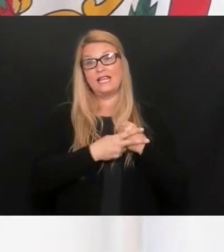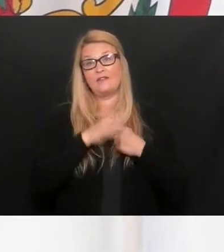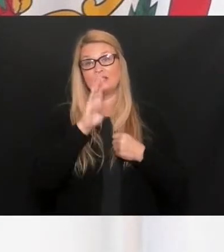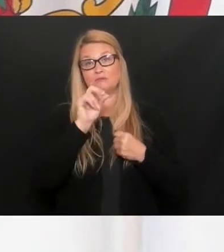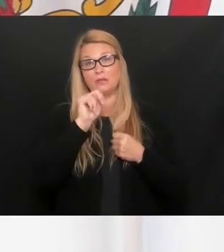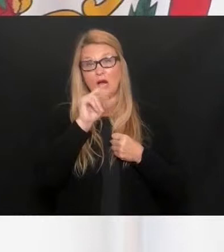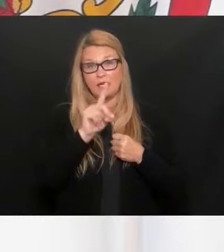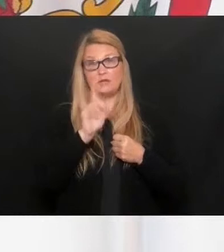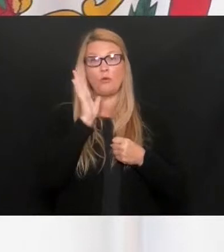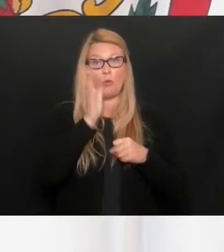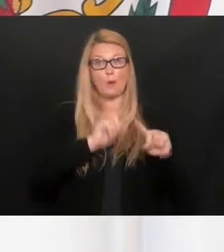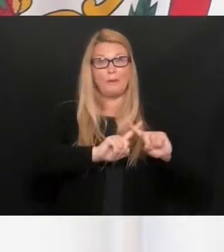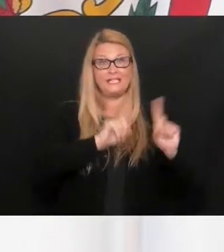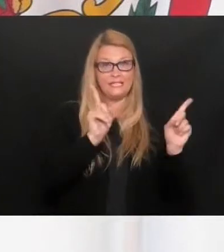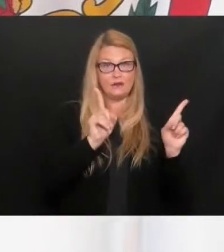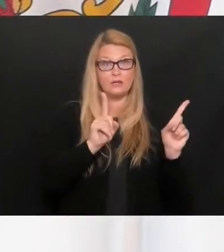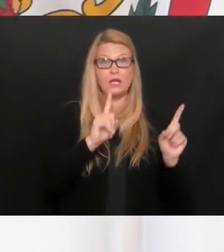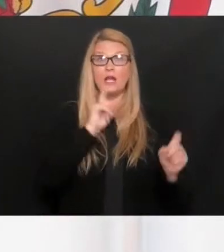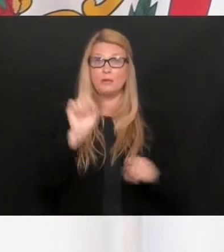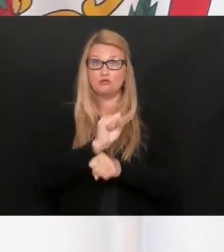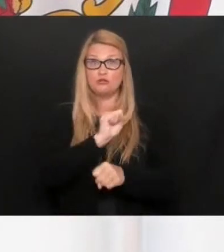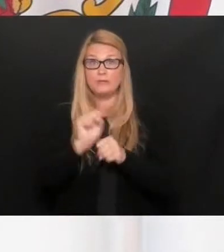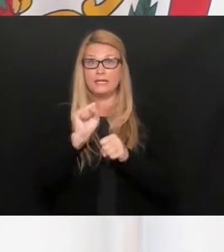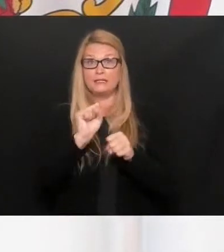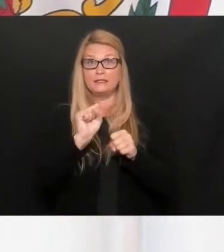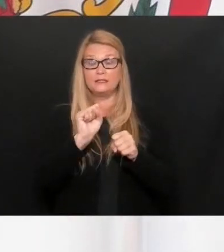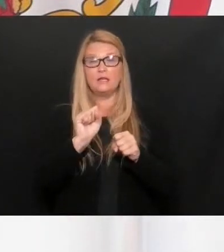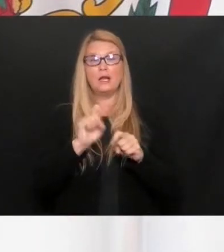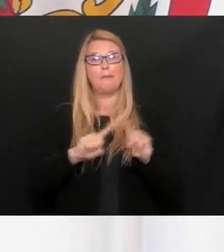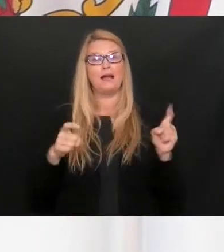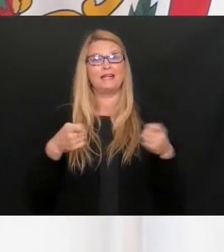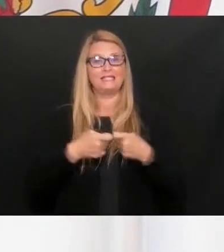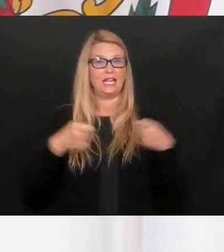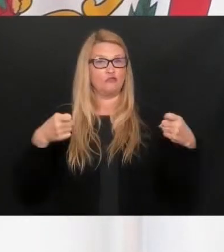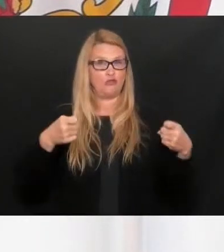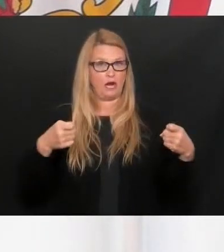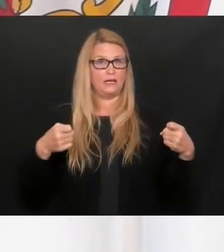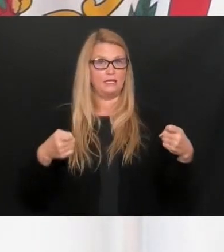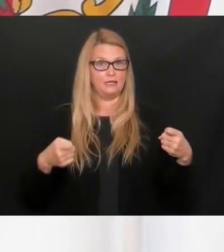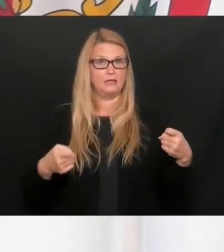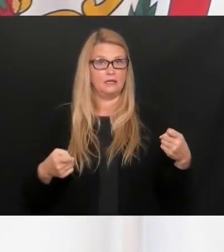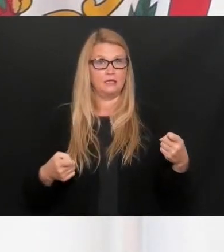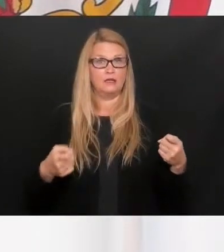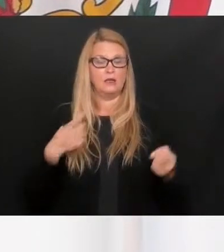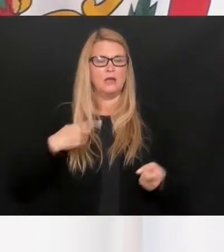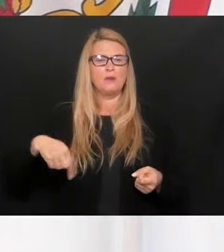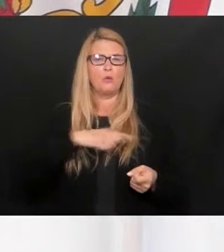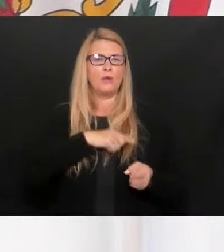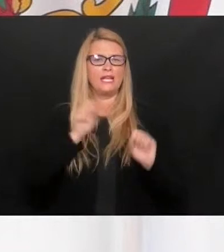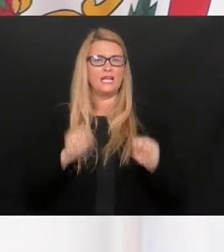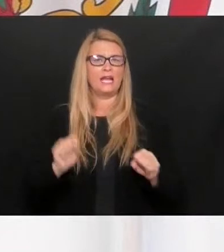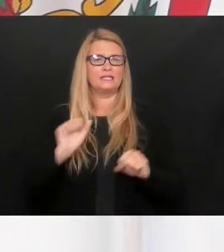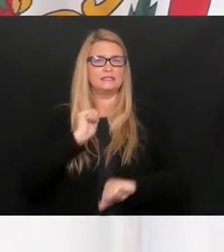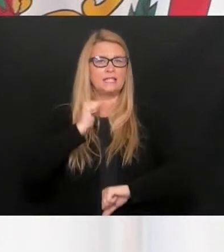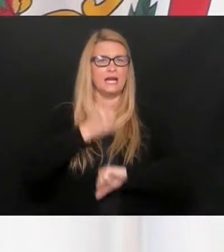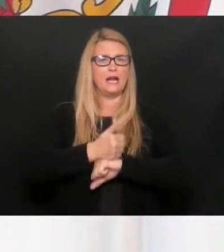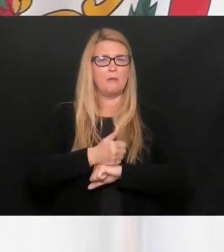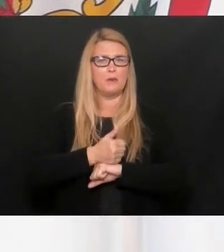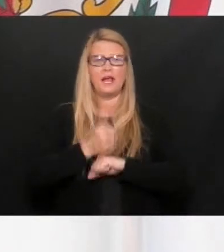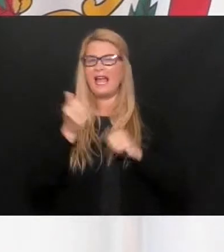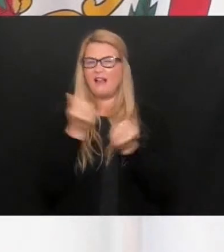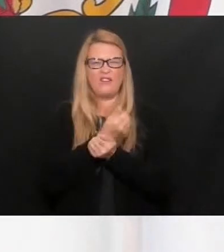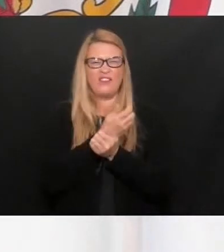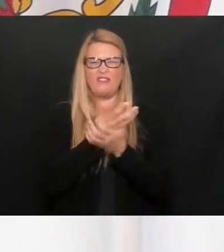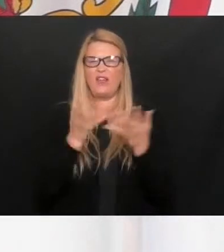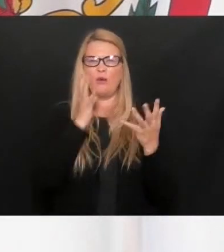bit different. It'll be a true savings bond, but it'll be an electronic deal, but we'll set up how all that'll